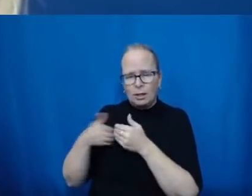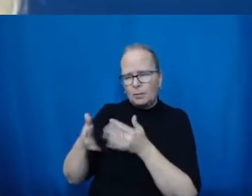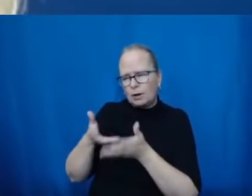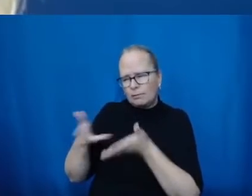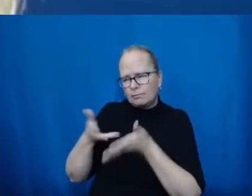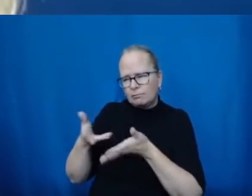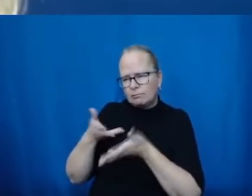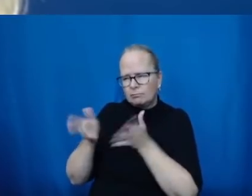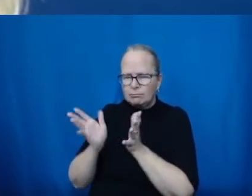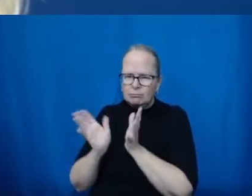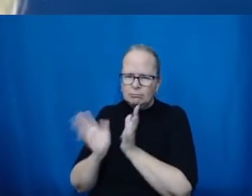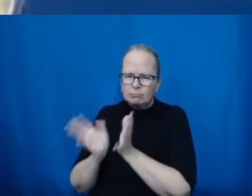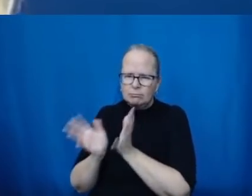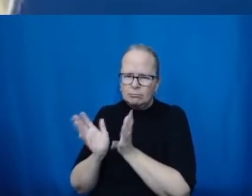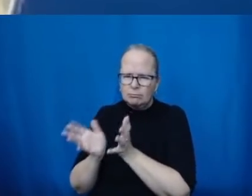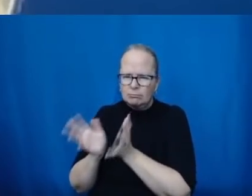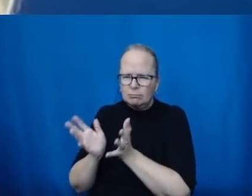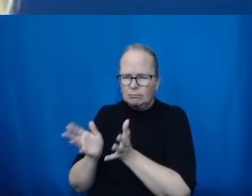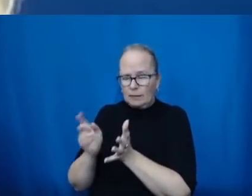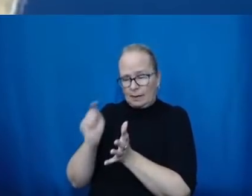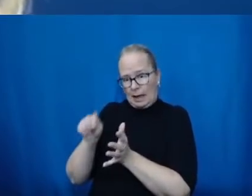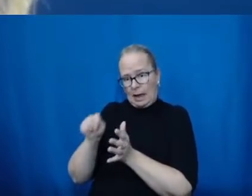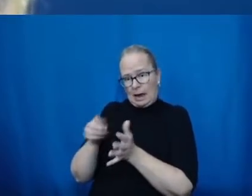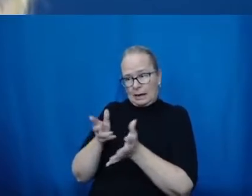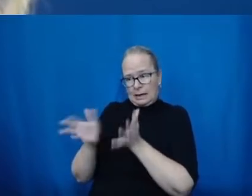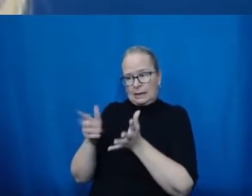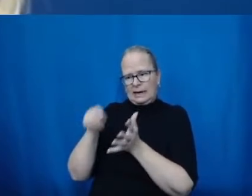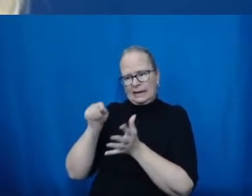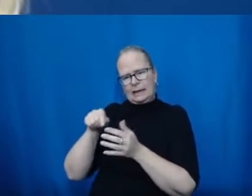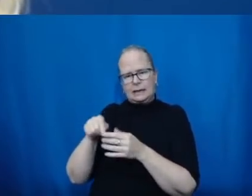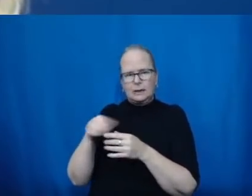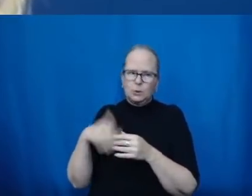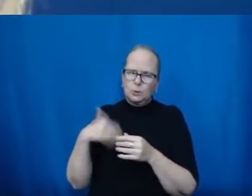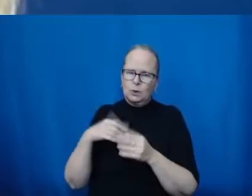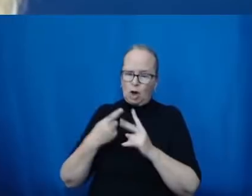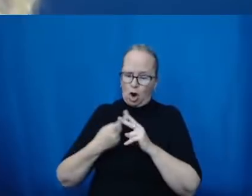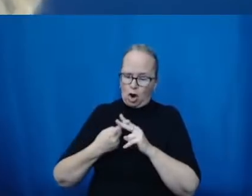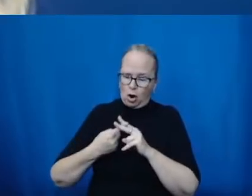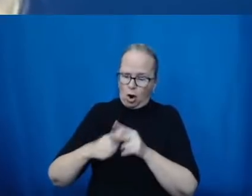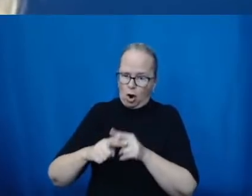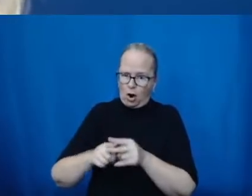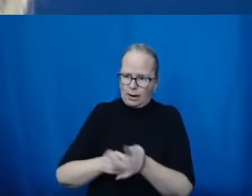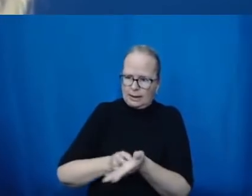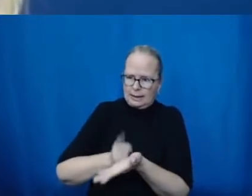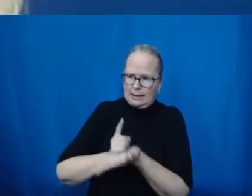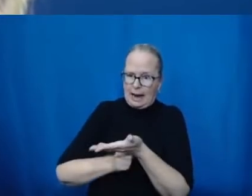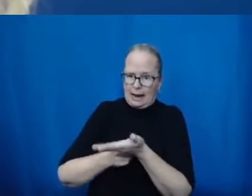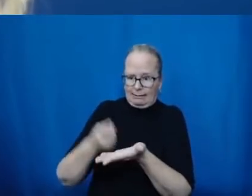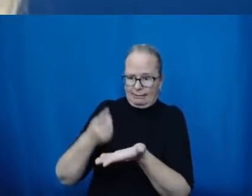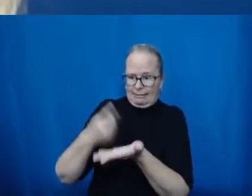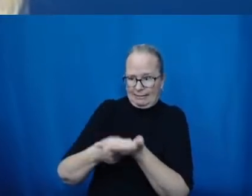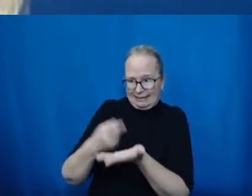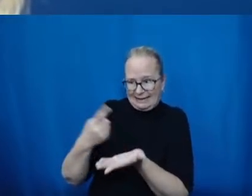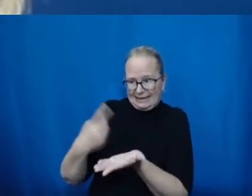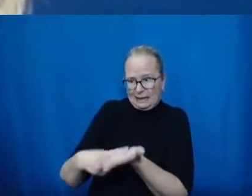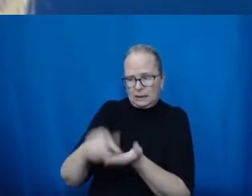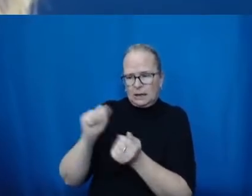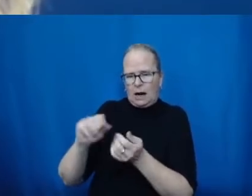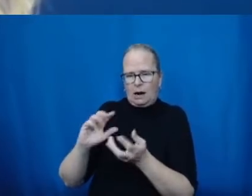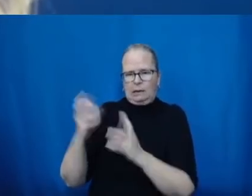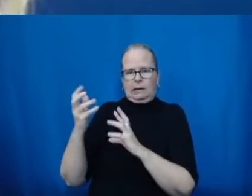stuff for people, because we talk a lot about the anti-vaxxers and that being a concern.